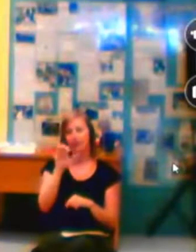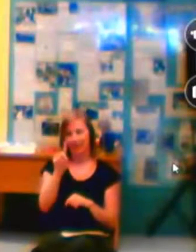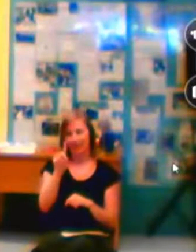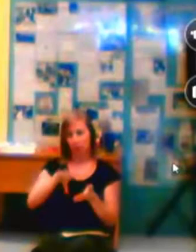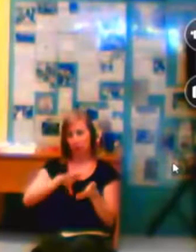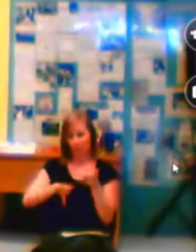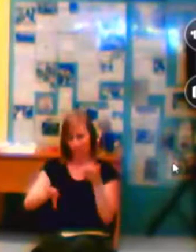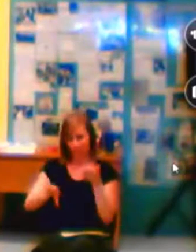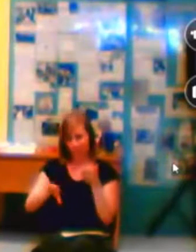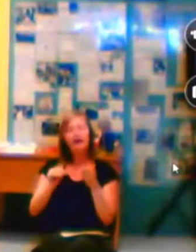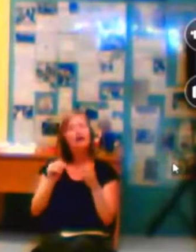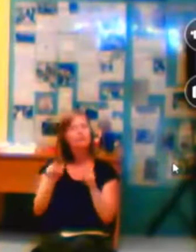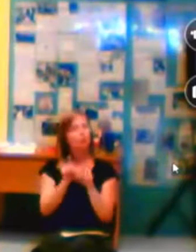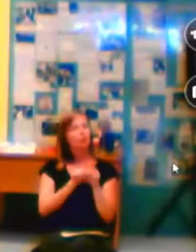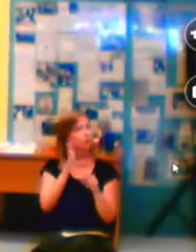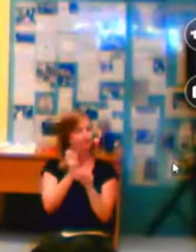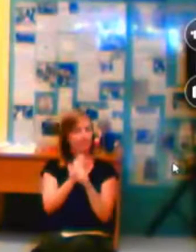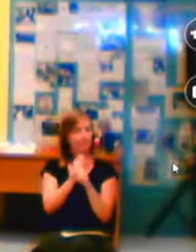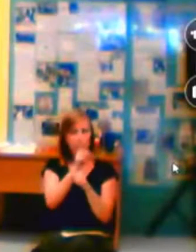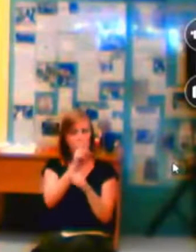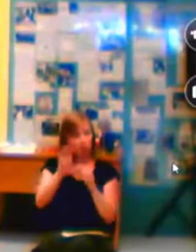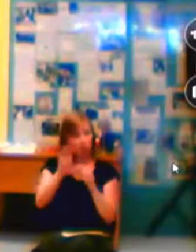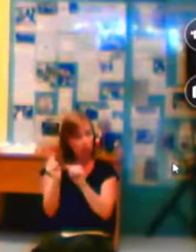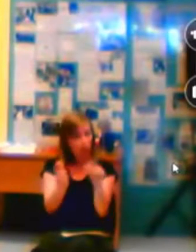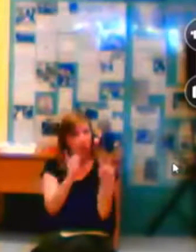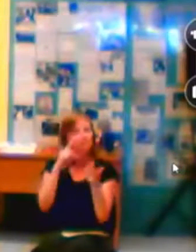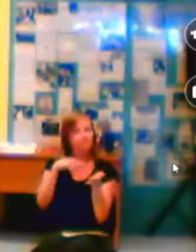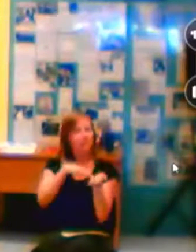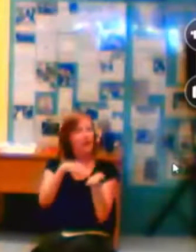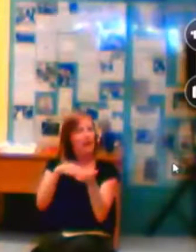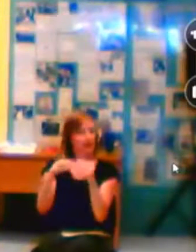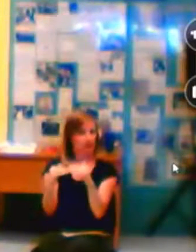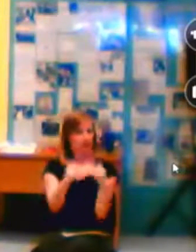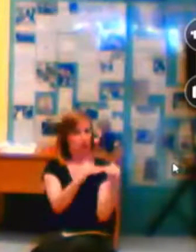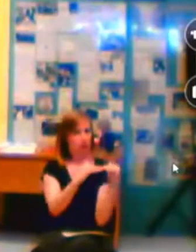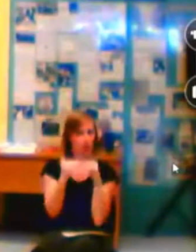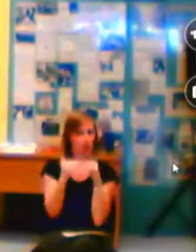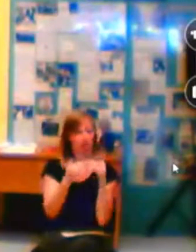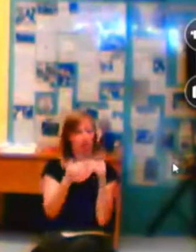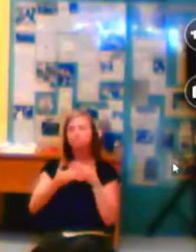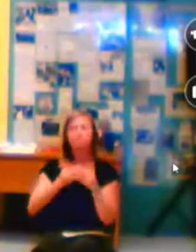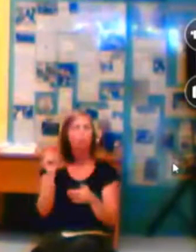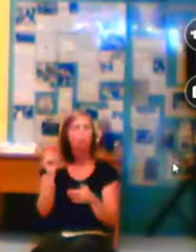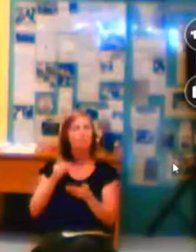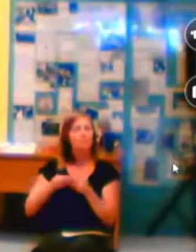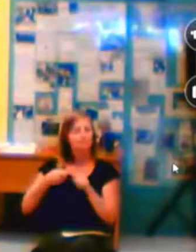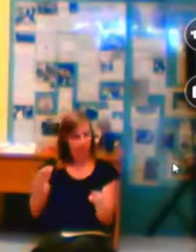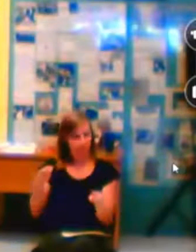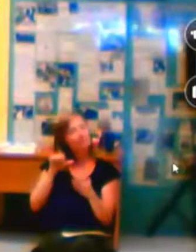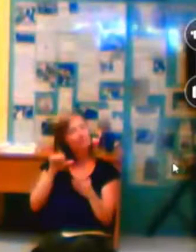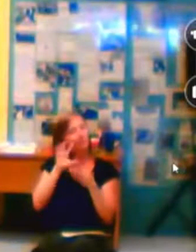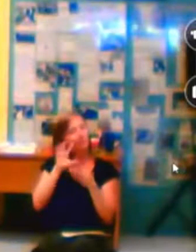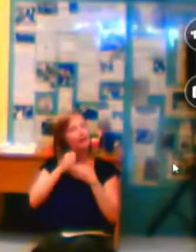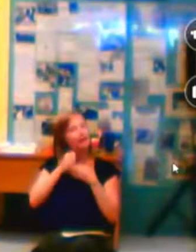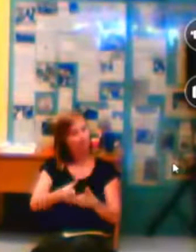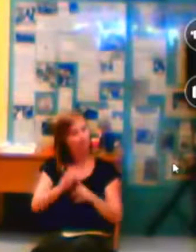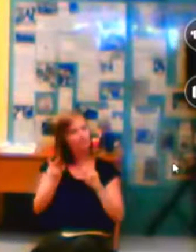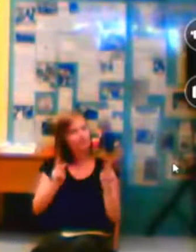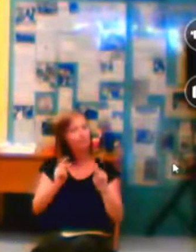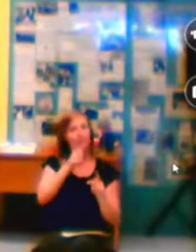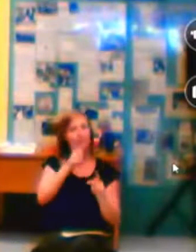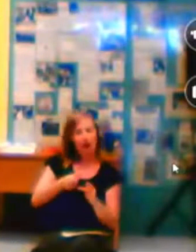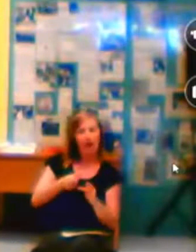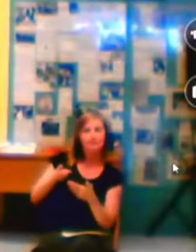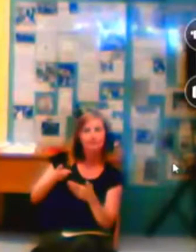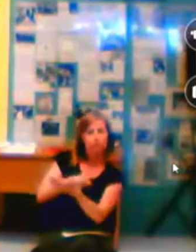employees. The Board of Colorado Care would apply for an 1115 Medicaid waiver and ensure providers